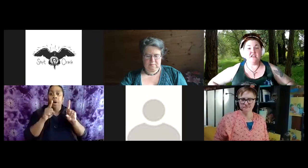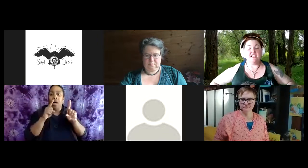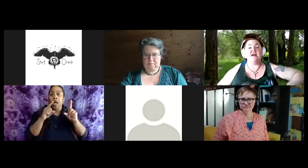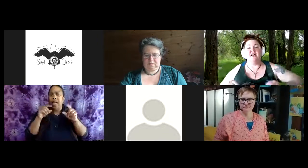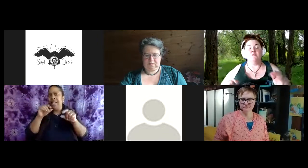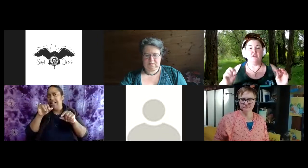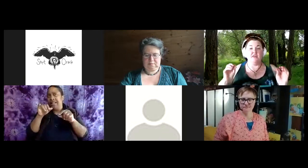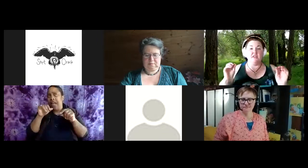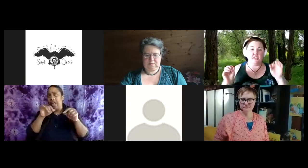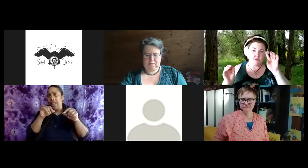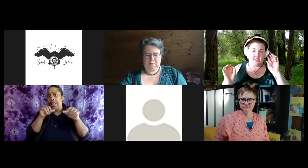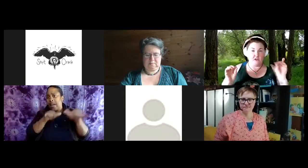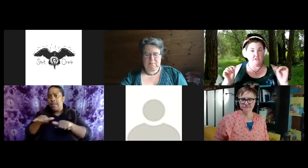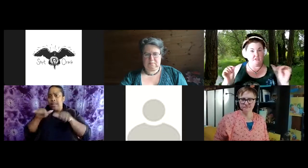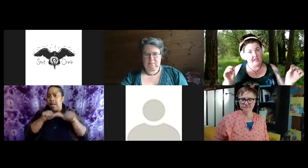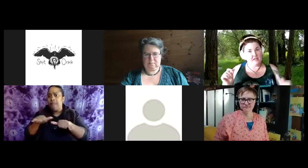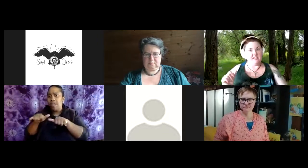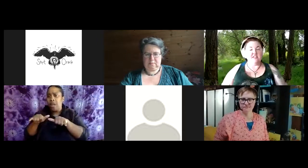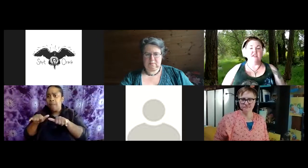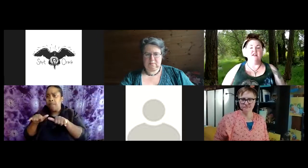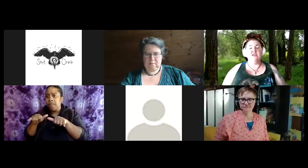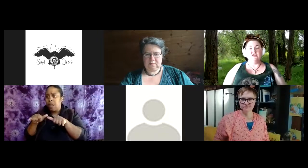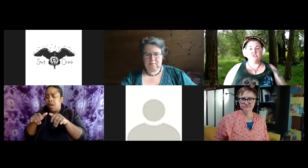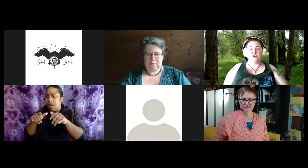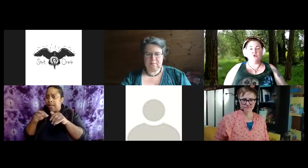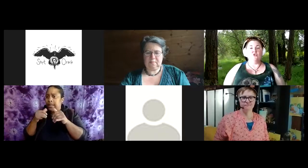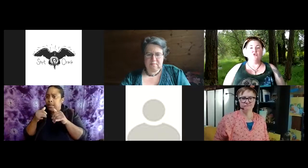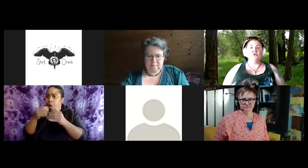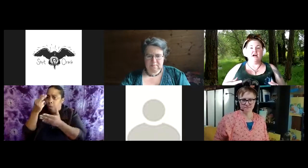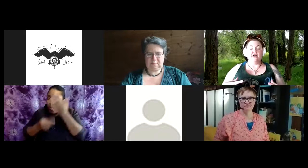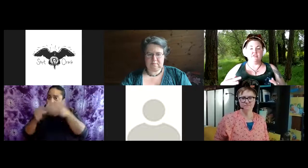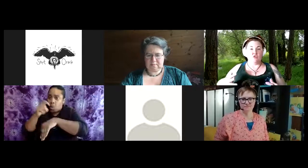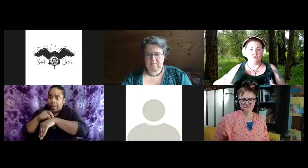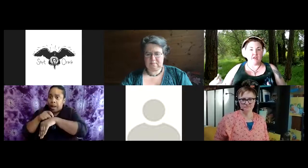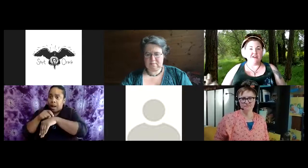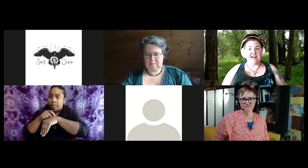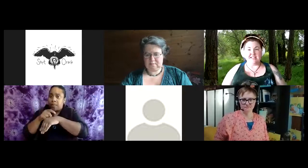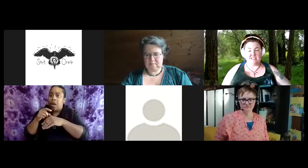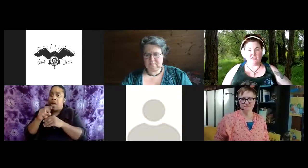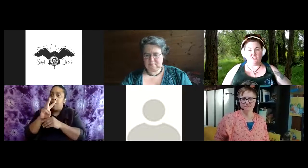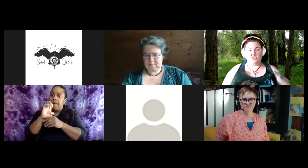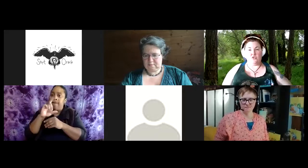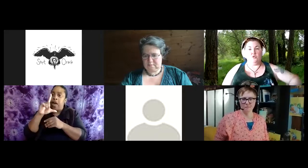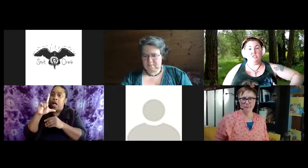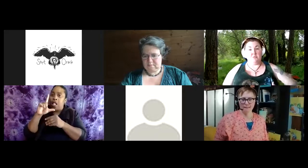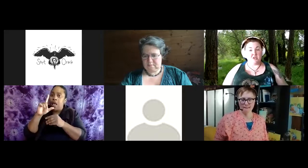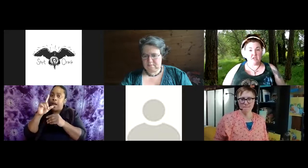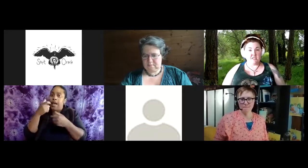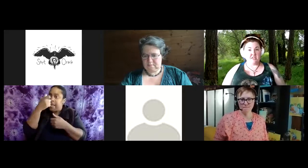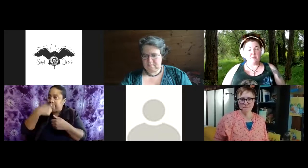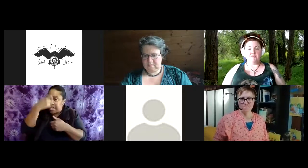is still a time when what they call the veil is thin. So you have a greater access